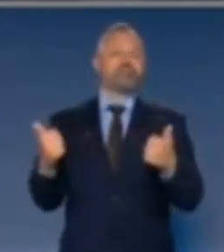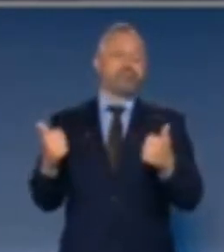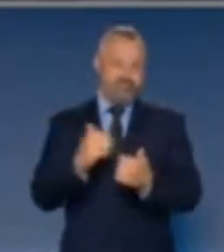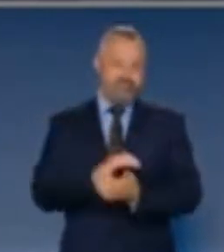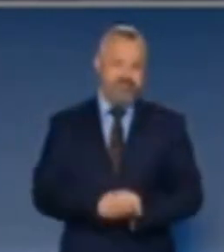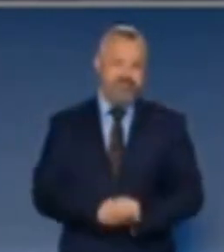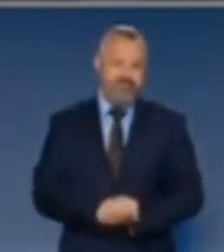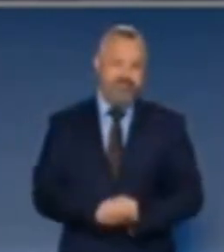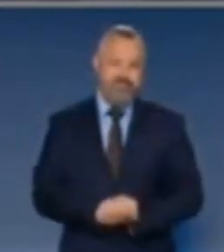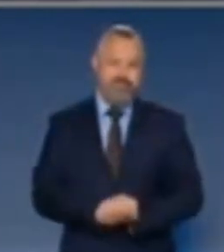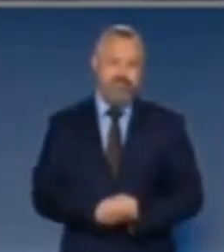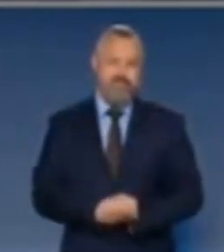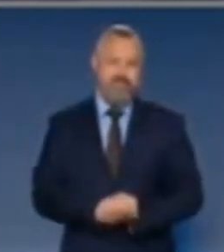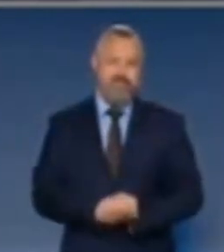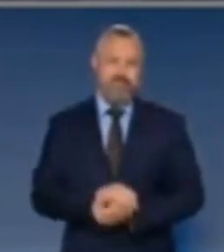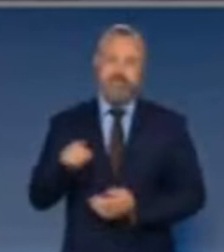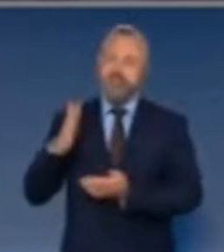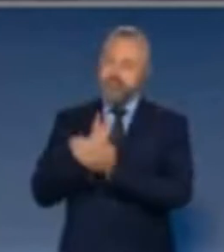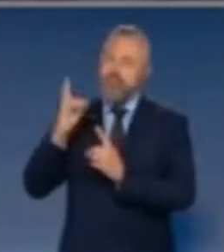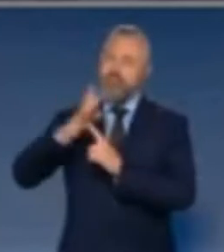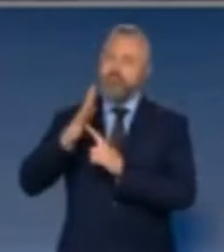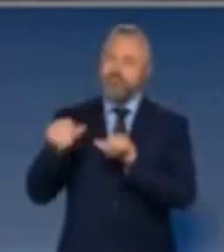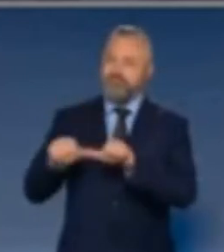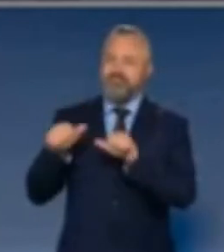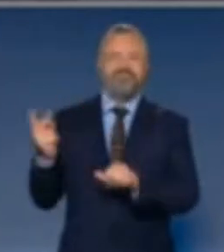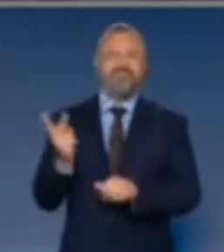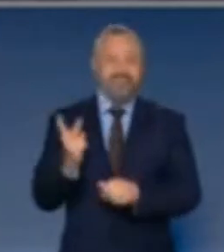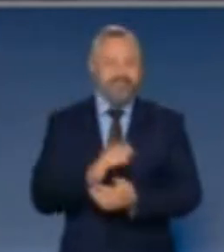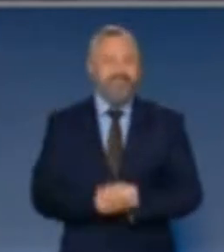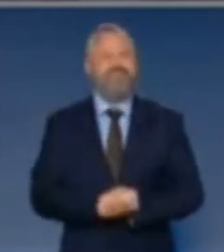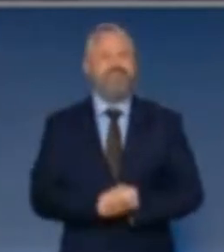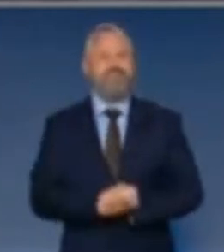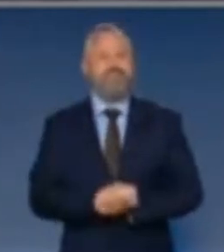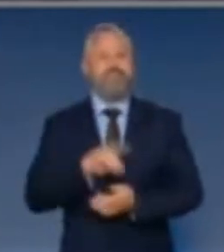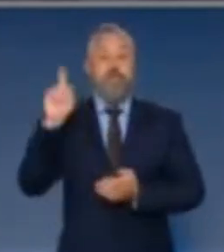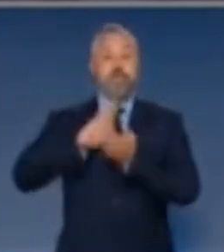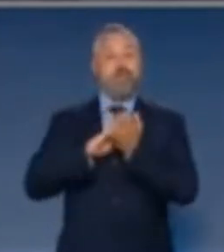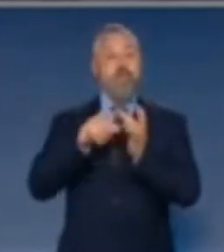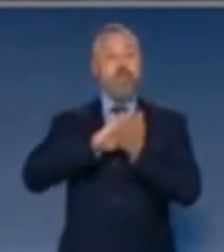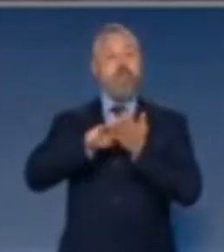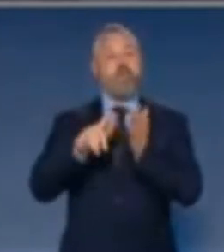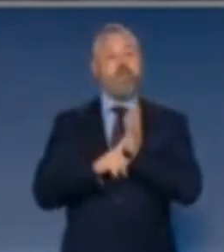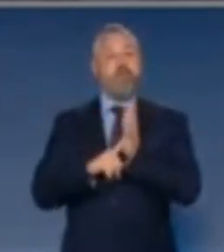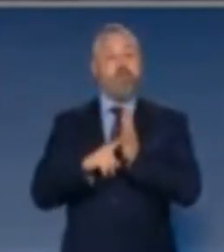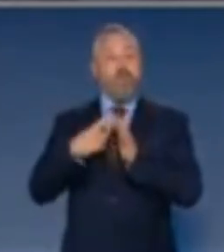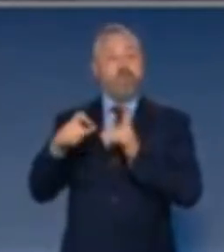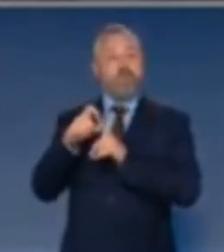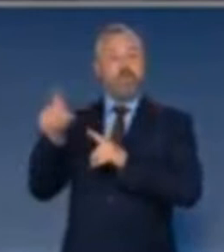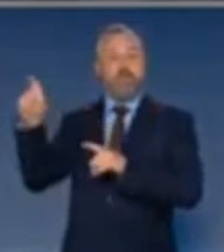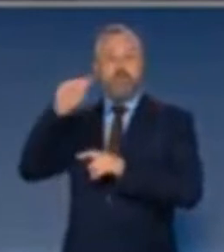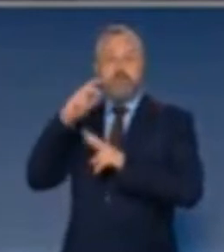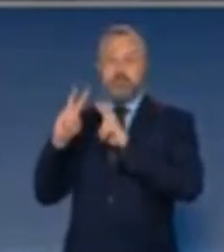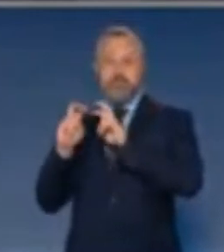foremost element. Secondly, of course, Michael has now completed his investigation, and I will allow him to go through